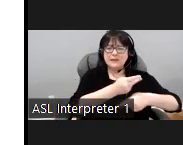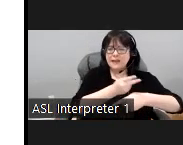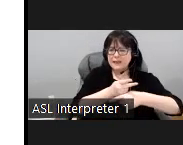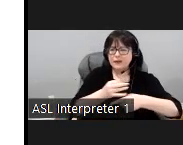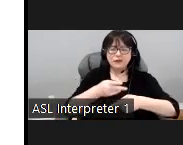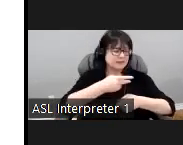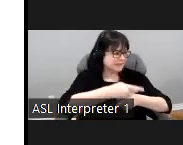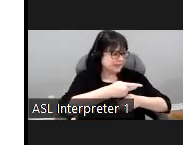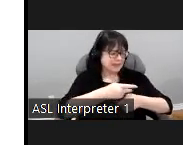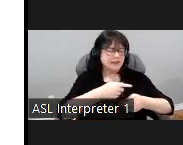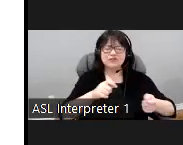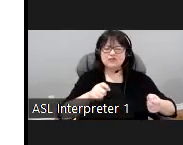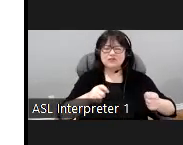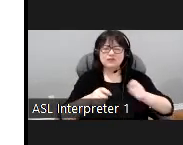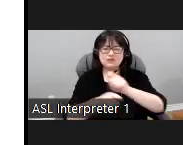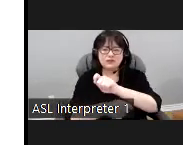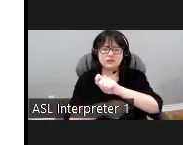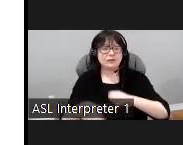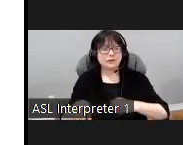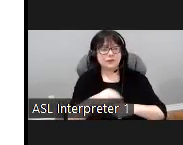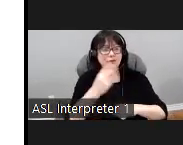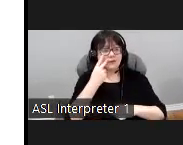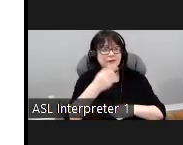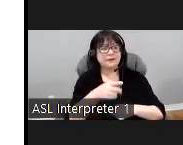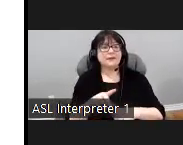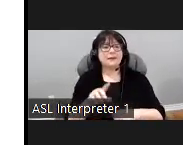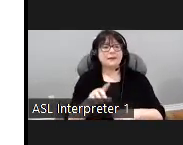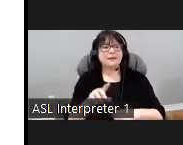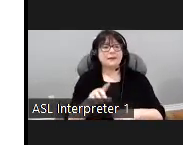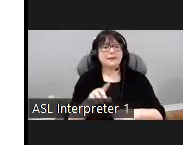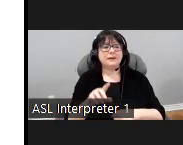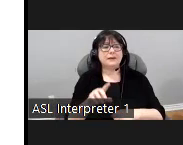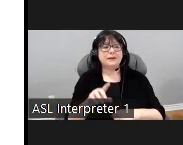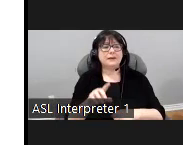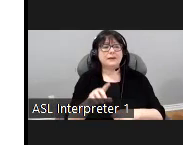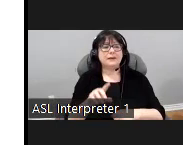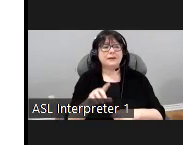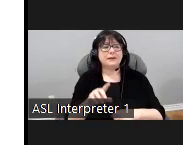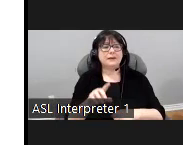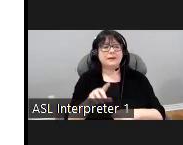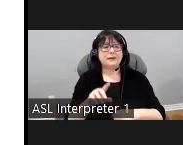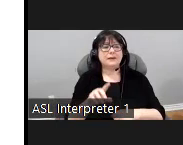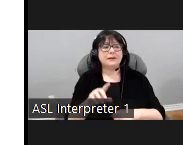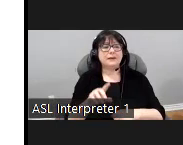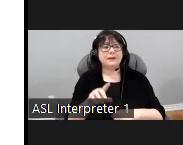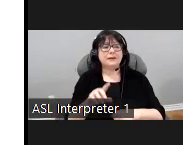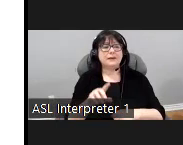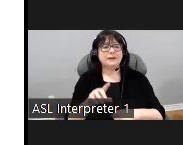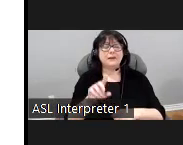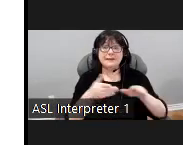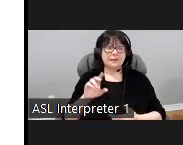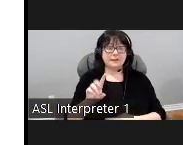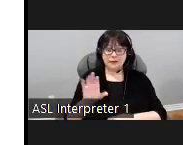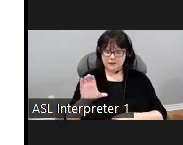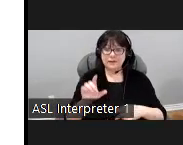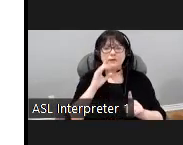in that's the Domestic Violence Death Review Committee in Ontario that has done this research